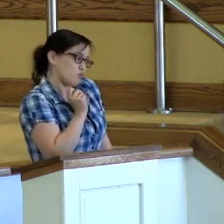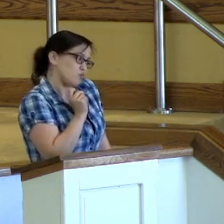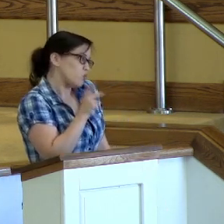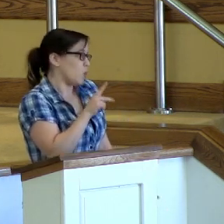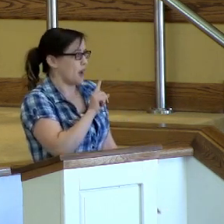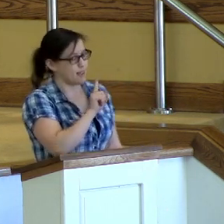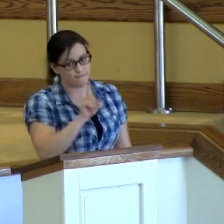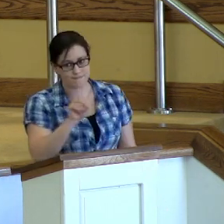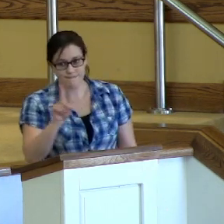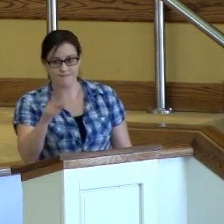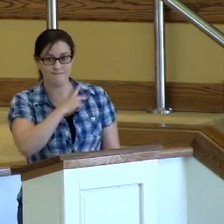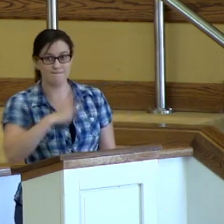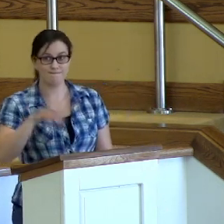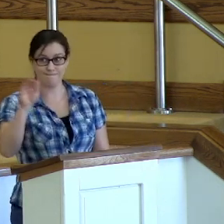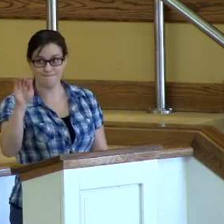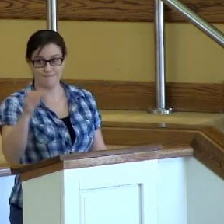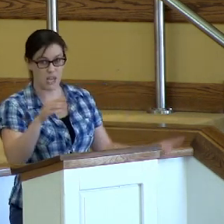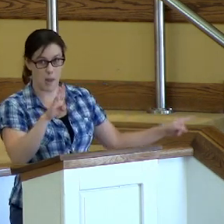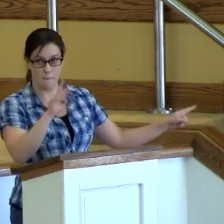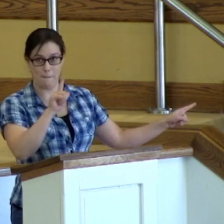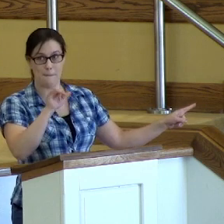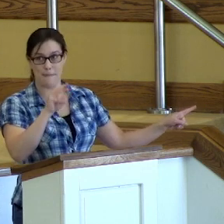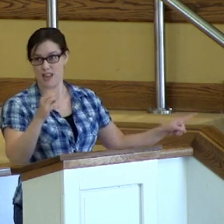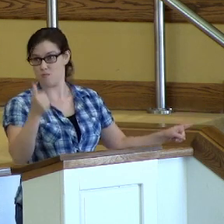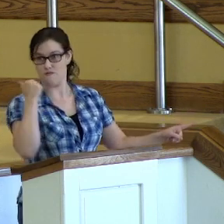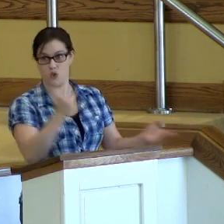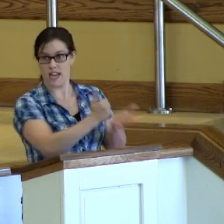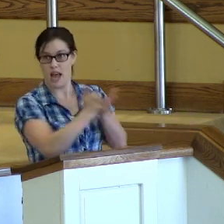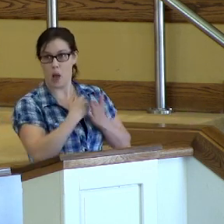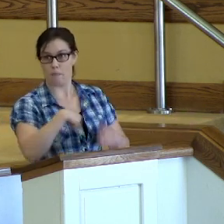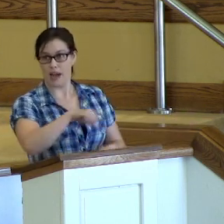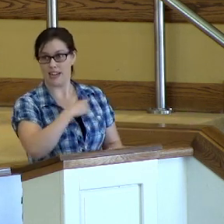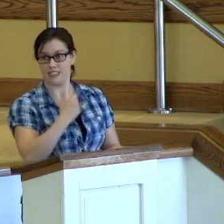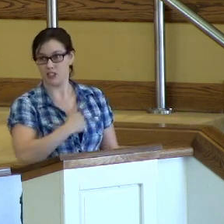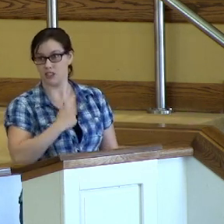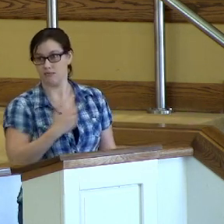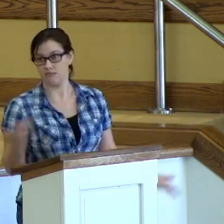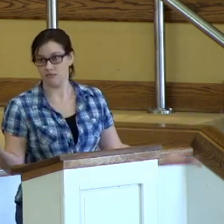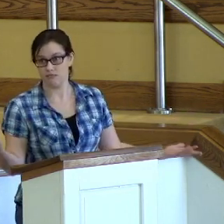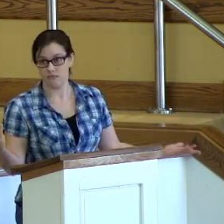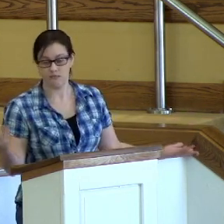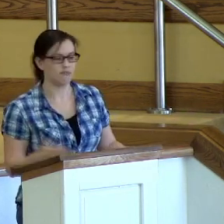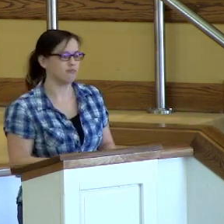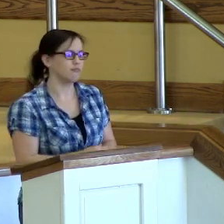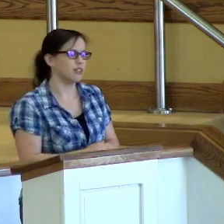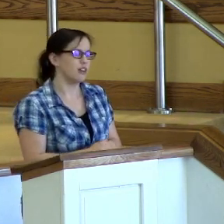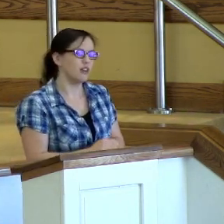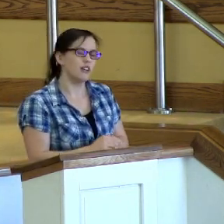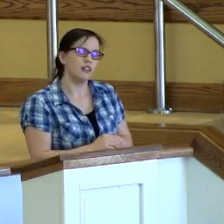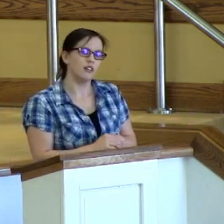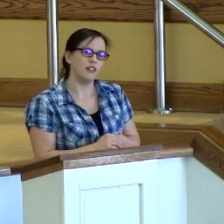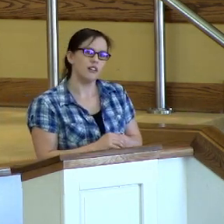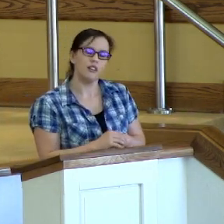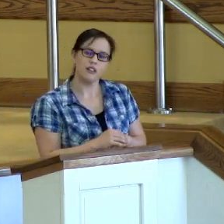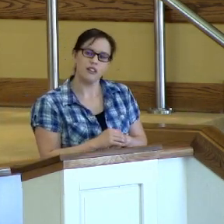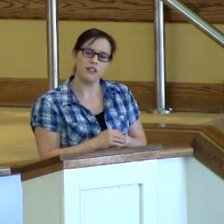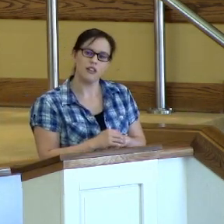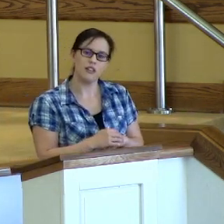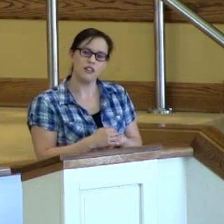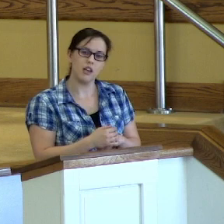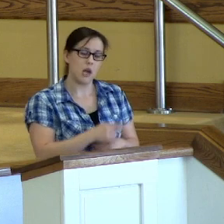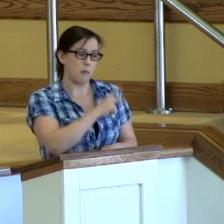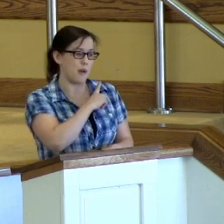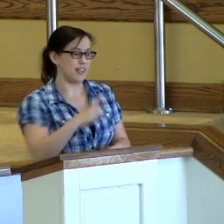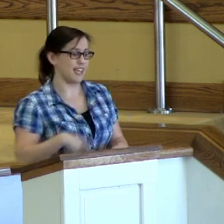said to Balaam, and said, Balaam refuseth to come with us. And Balak sent yet more, sent yet again